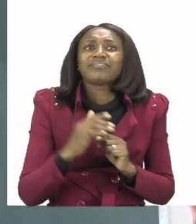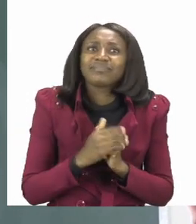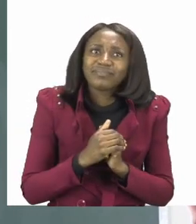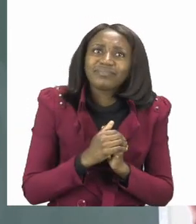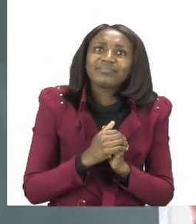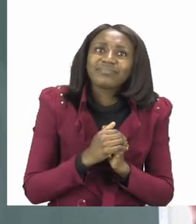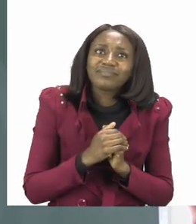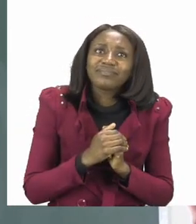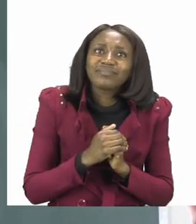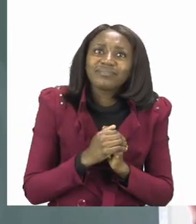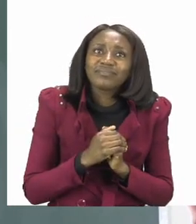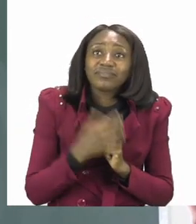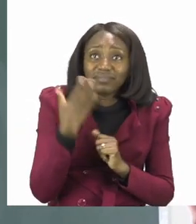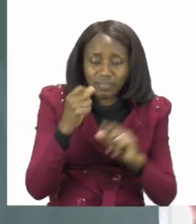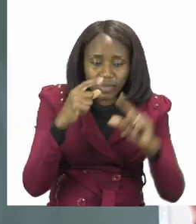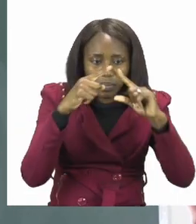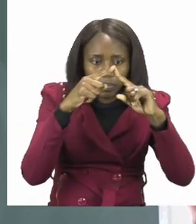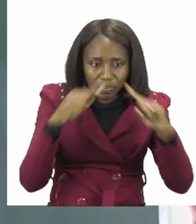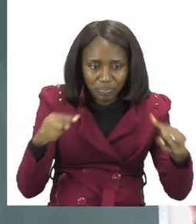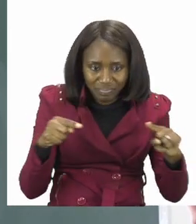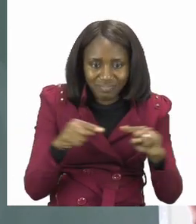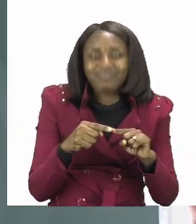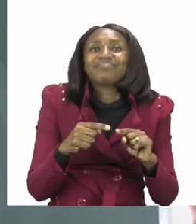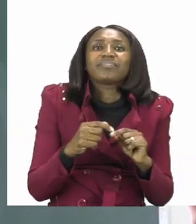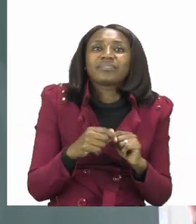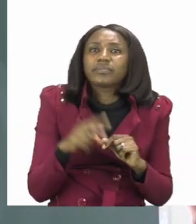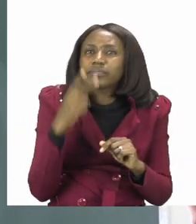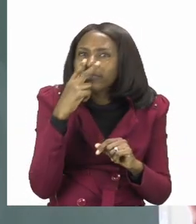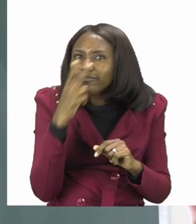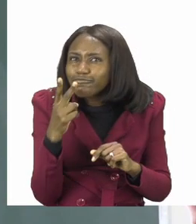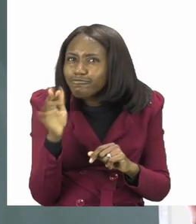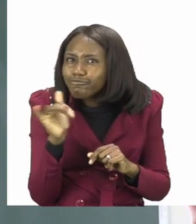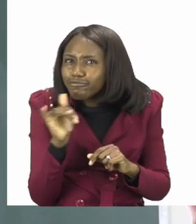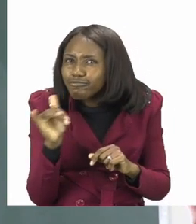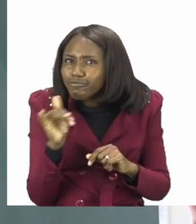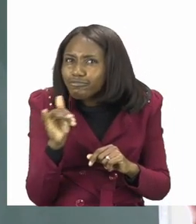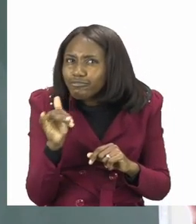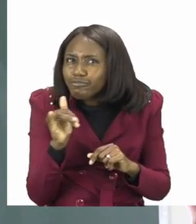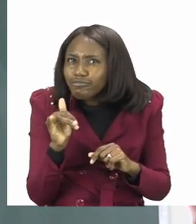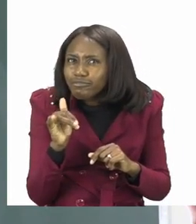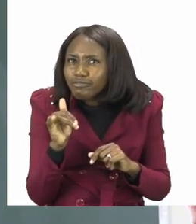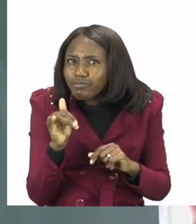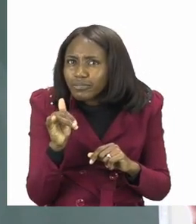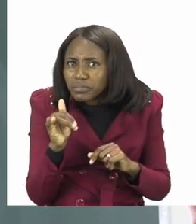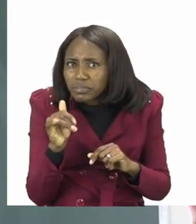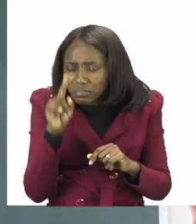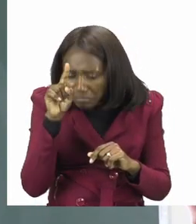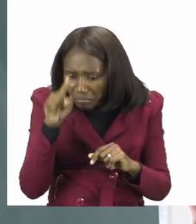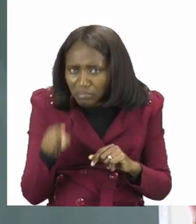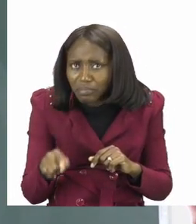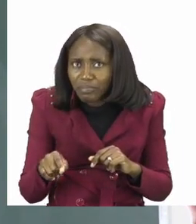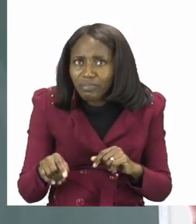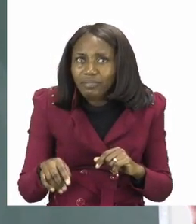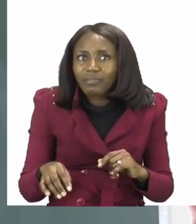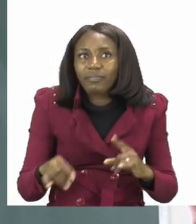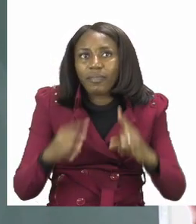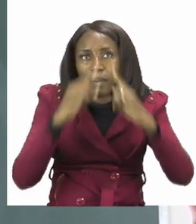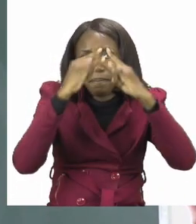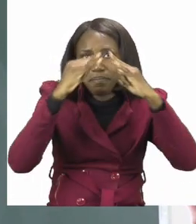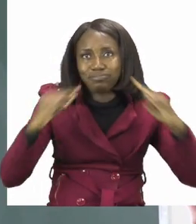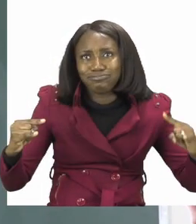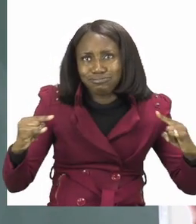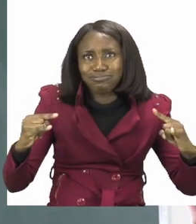made up of many triangles. And if we check closely, the real life thing that we have is a